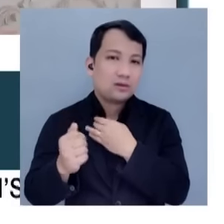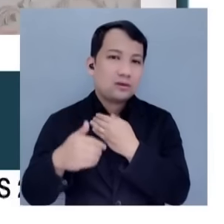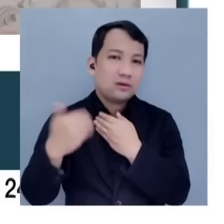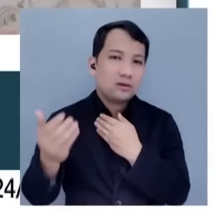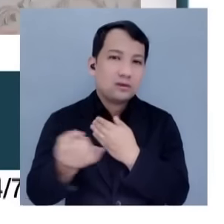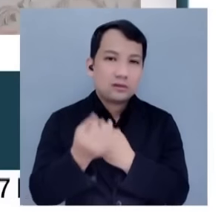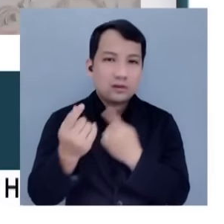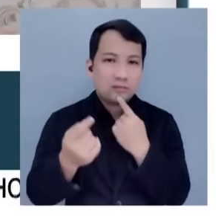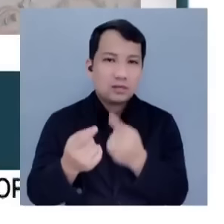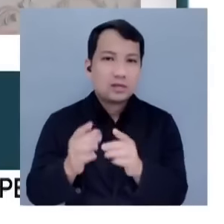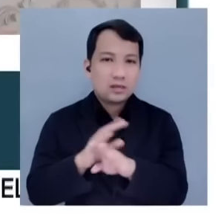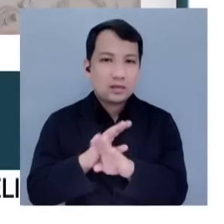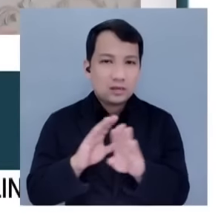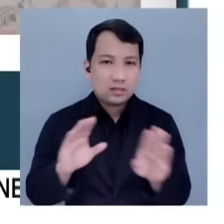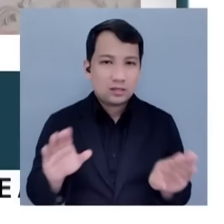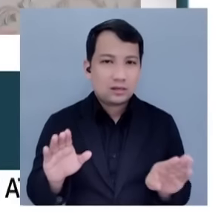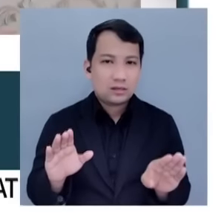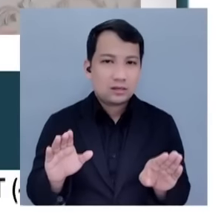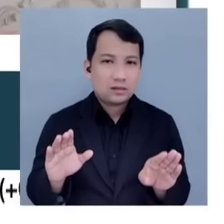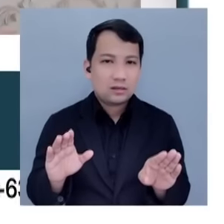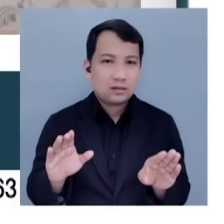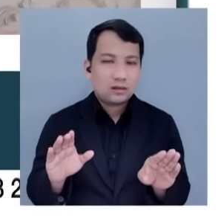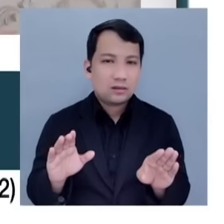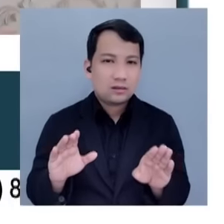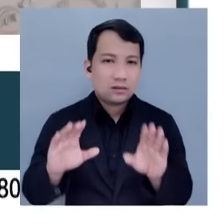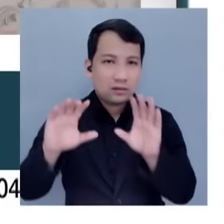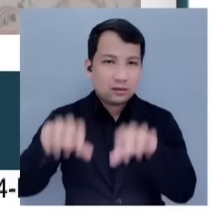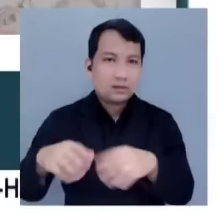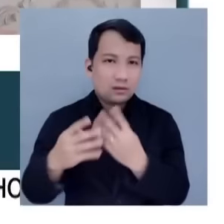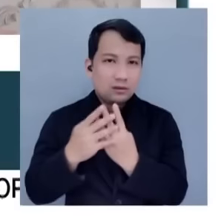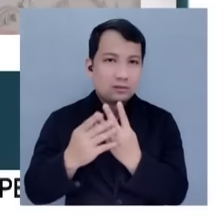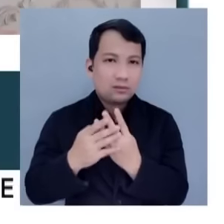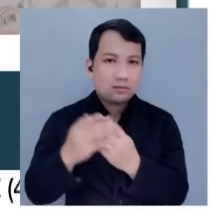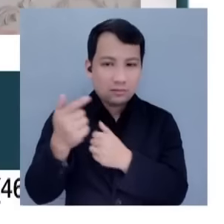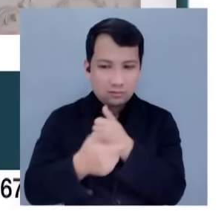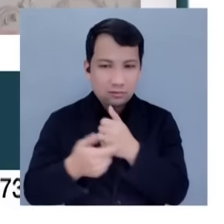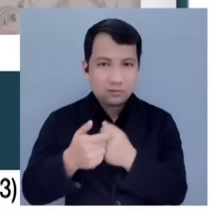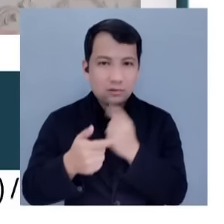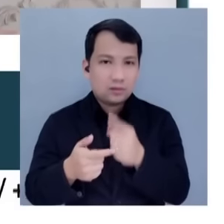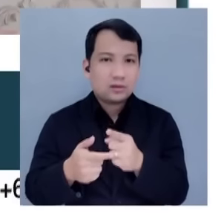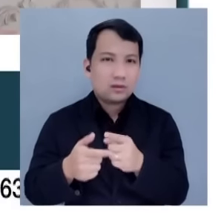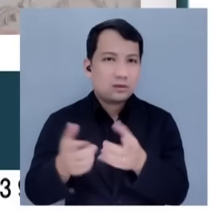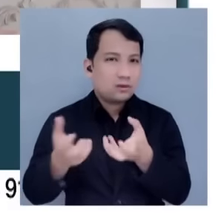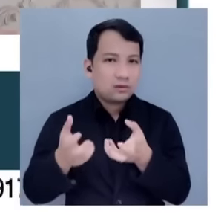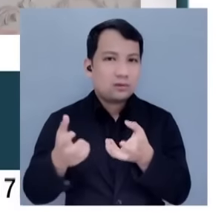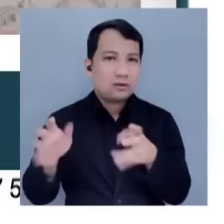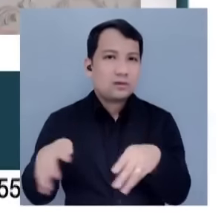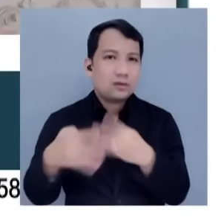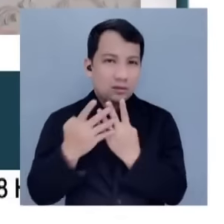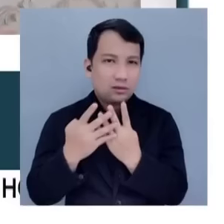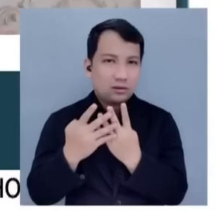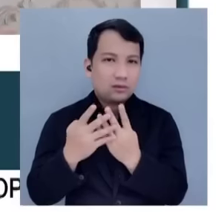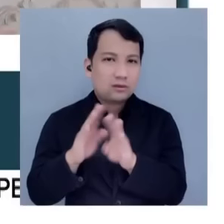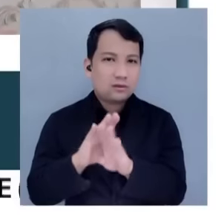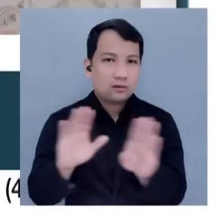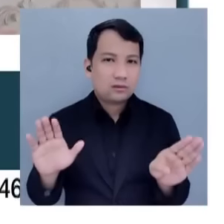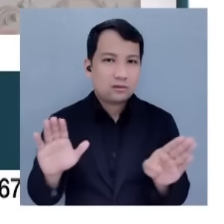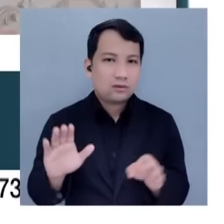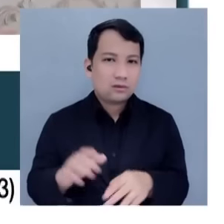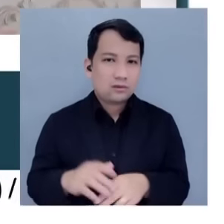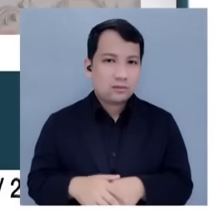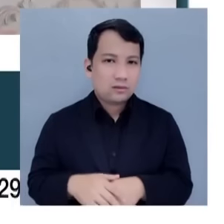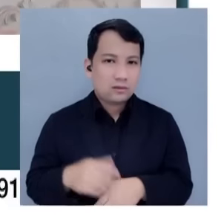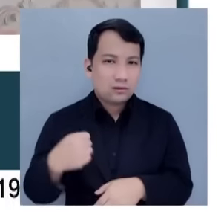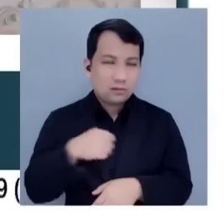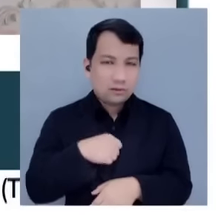ito, ayoko namang ikulong itong mga taga-Google. Wala naman akong gustong makulong dito kahit na yung mga nasa likod